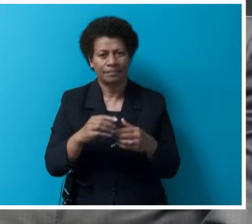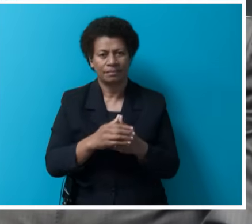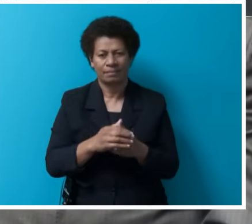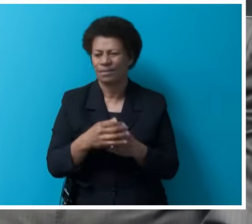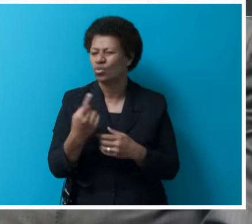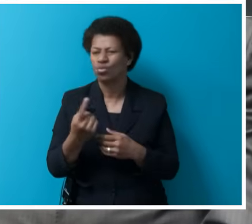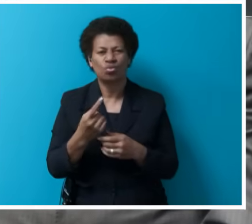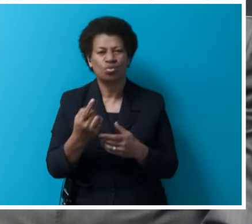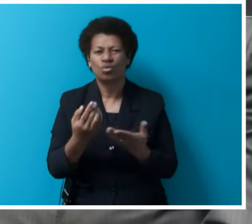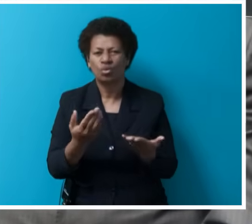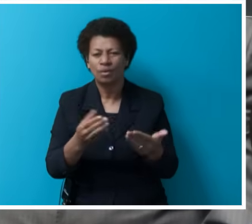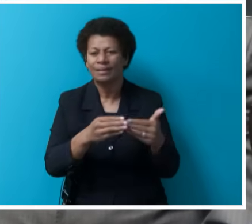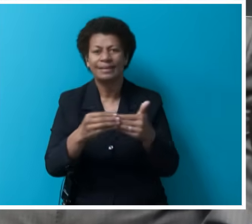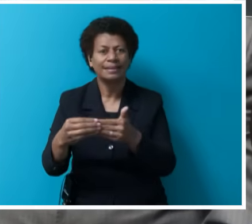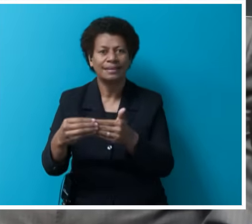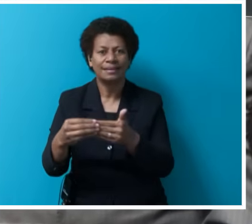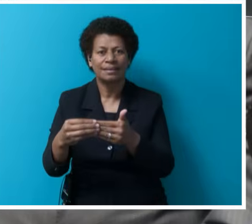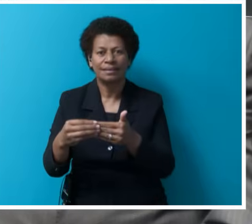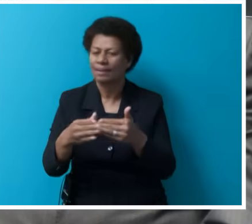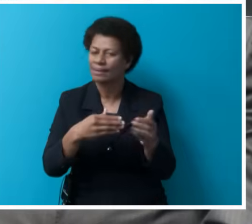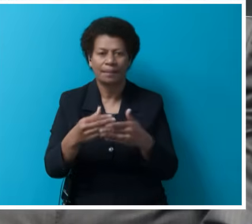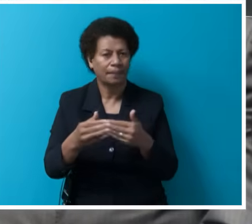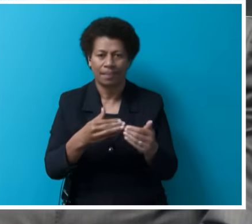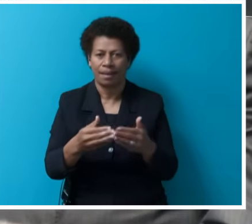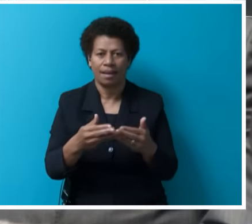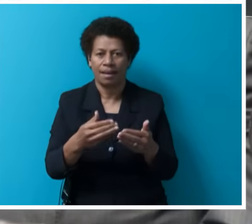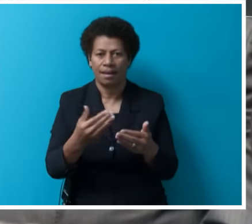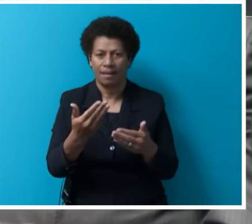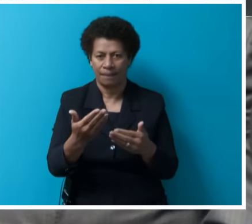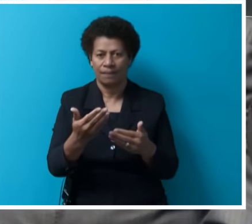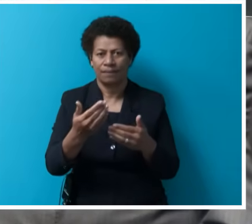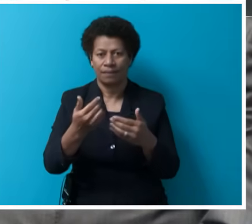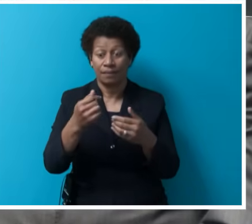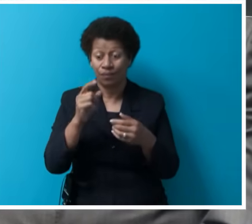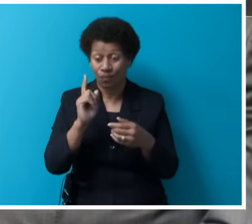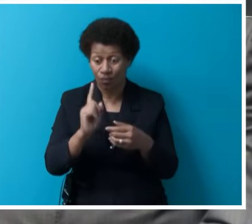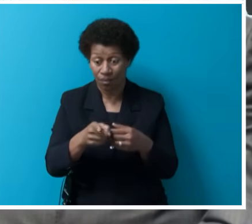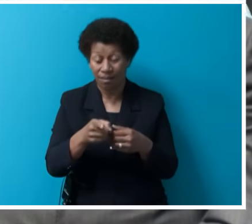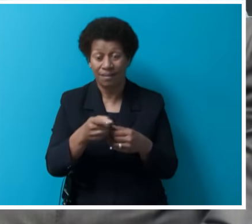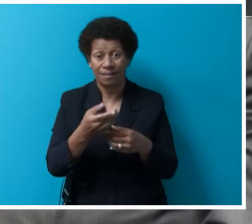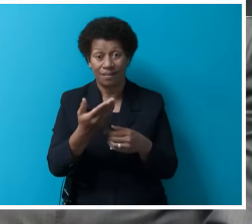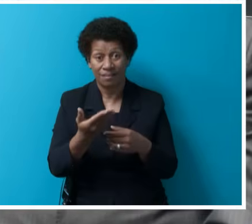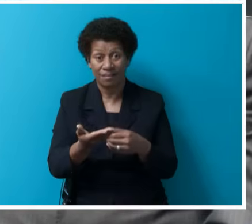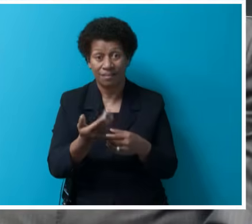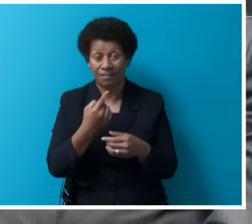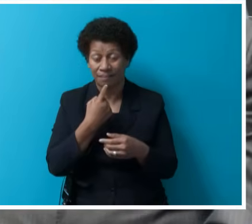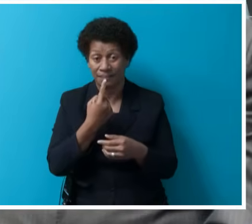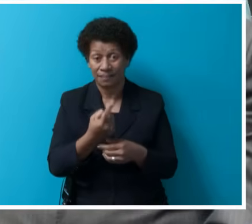in mind, Mr. Speaker, this budget and future budgets will be